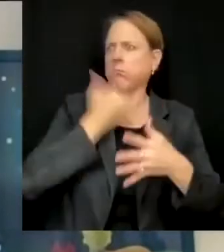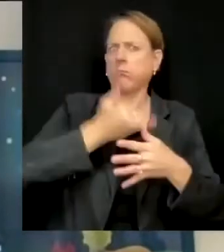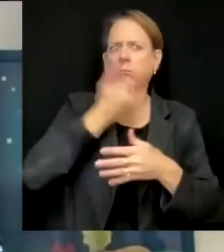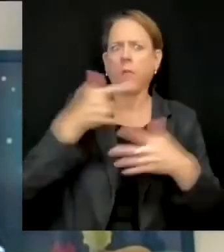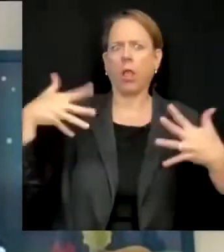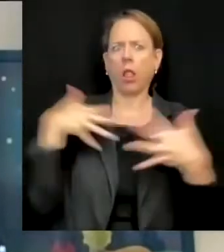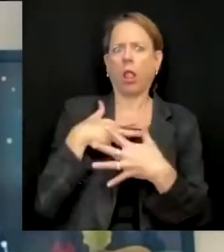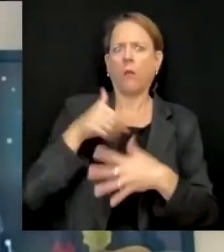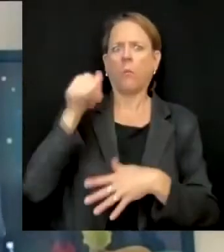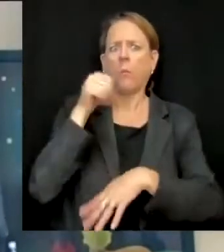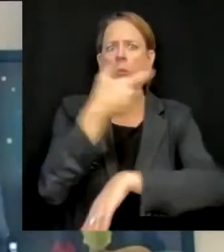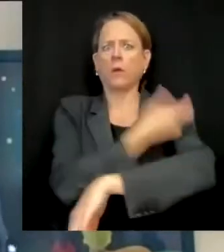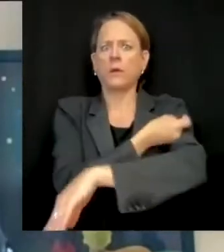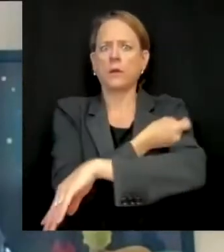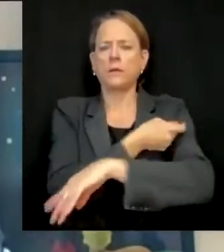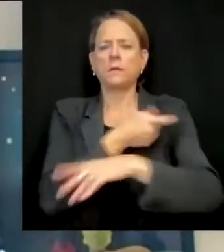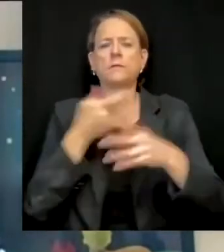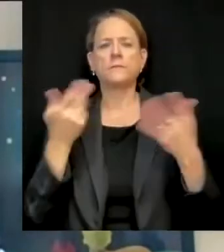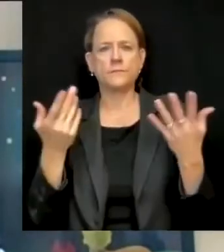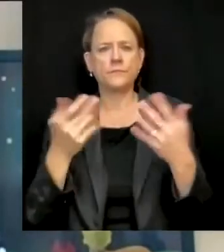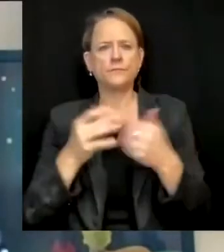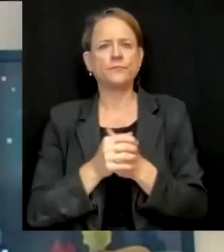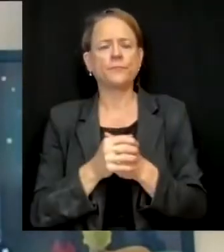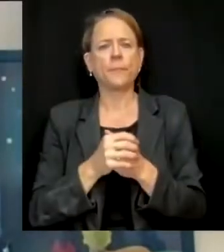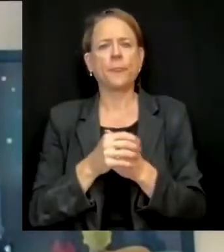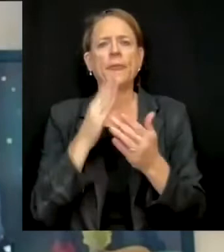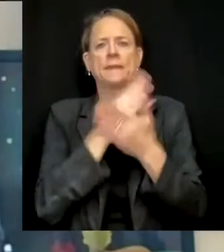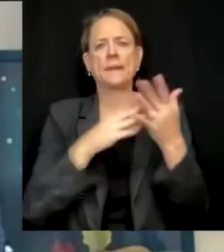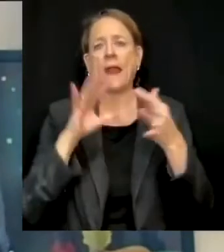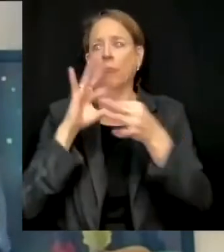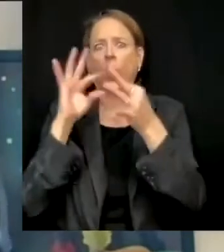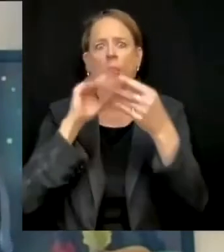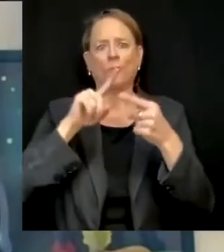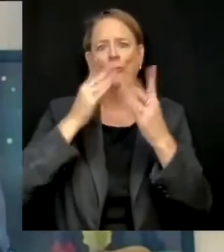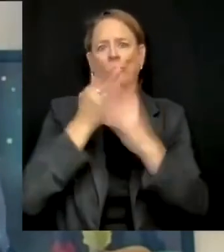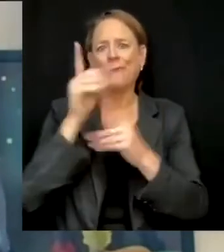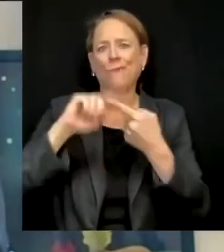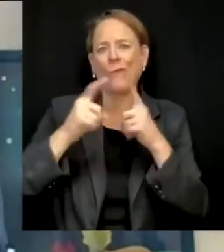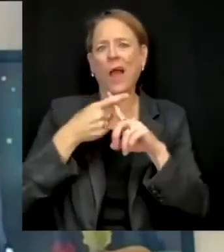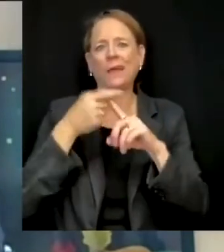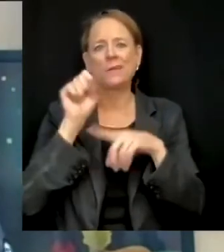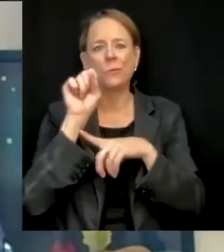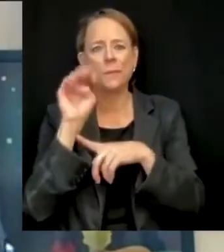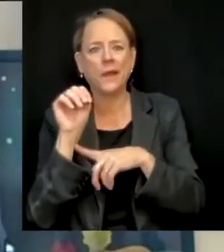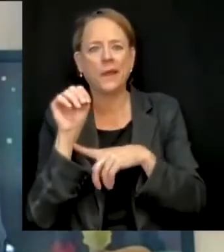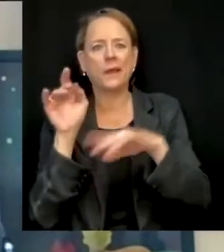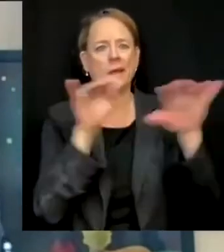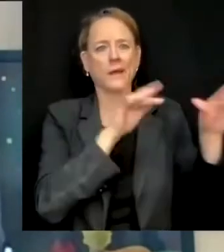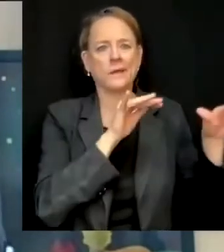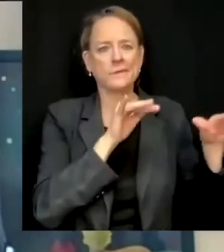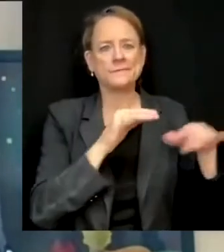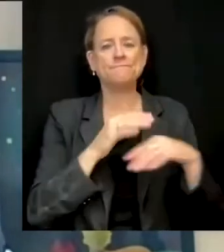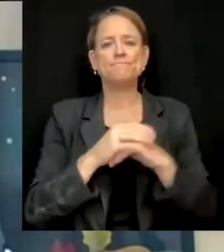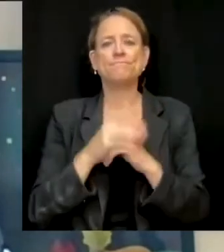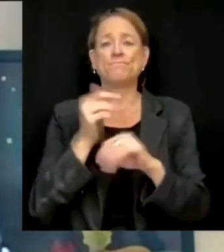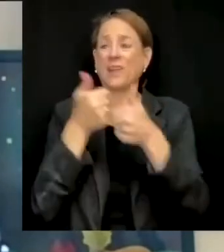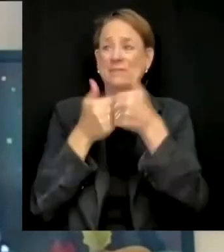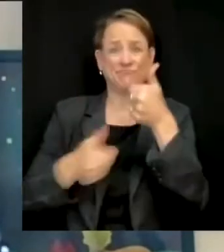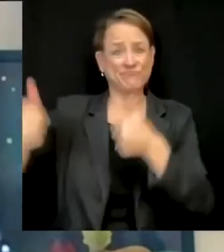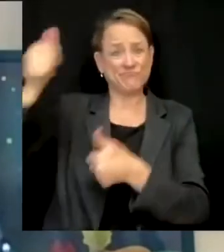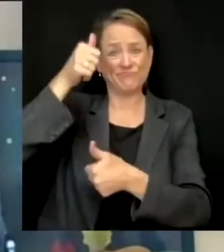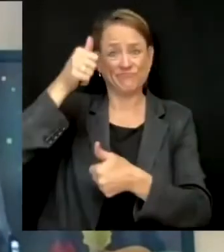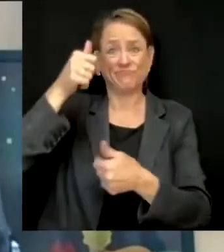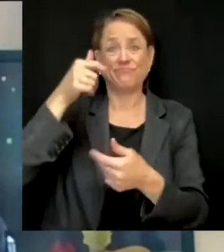sources. Last week, the Surgeon General released a report on misinformation that details how